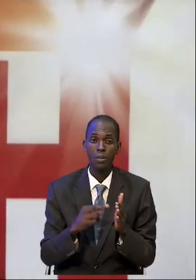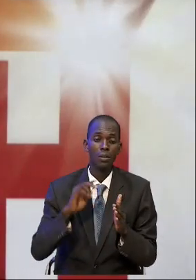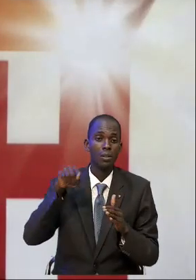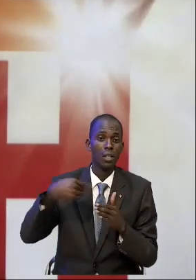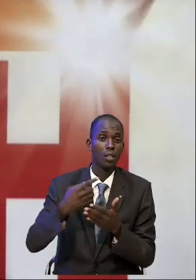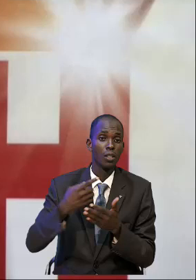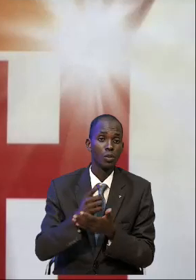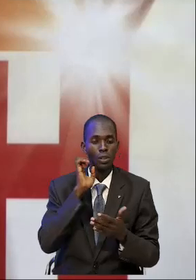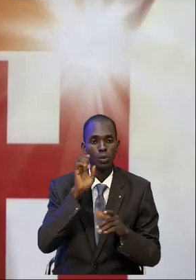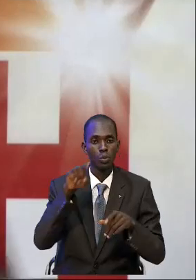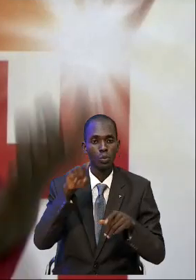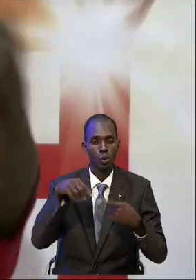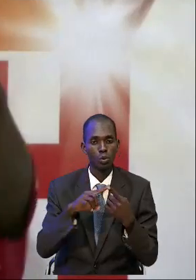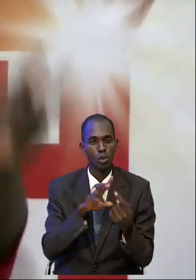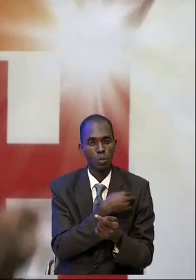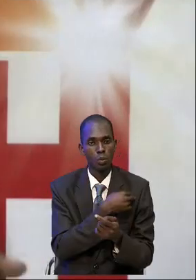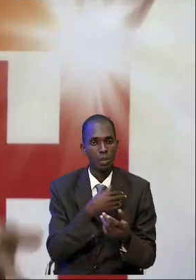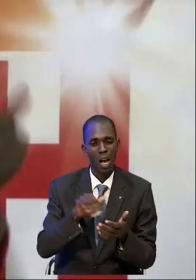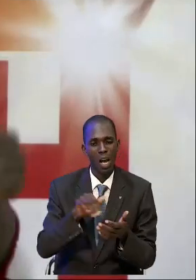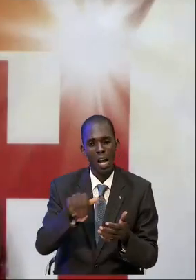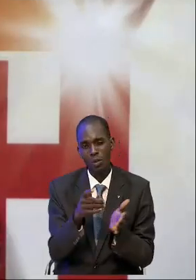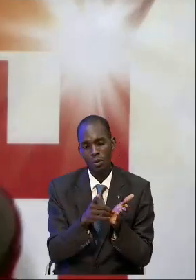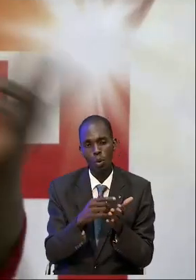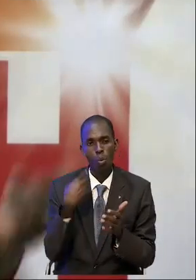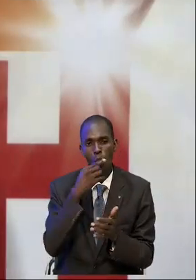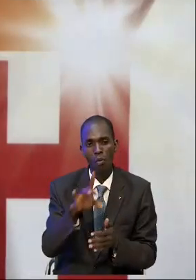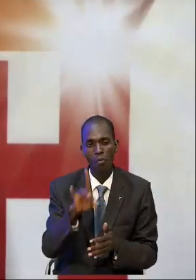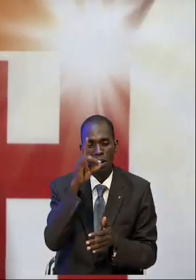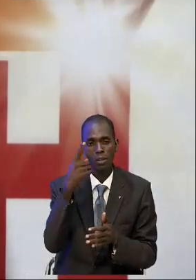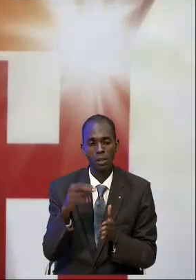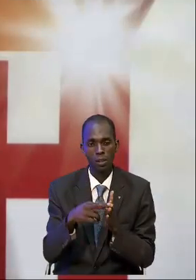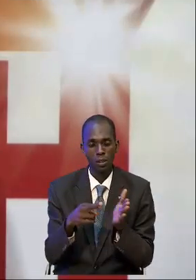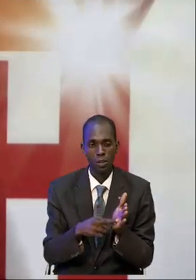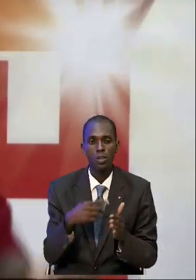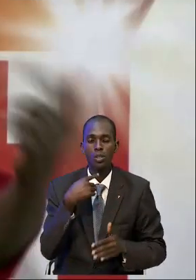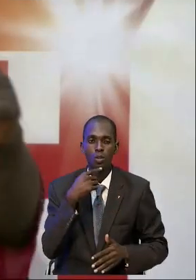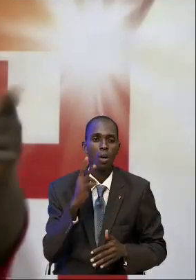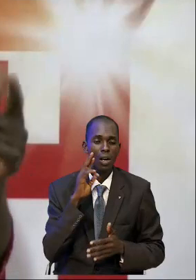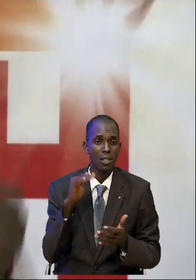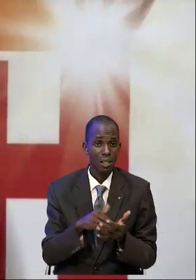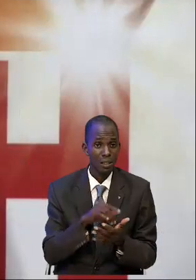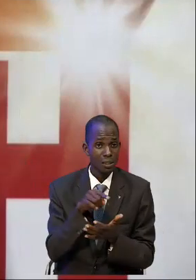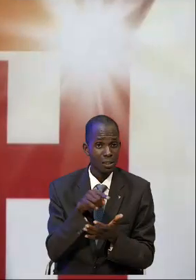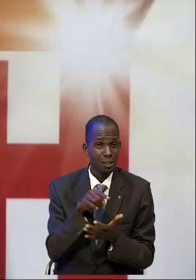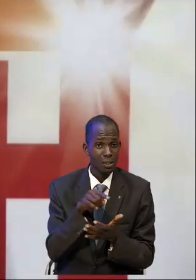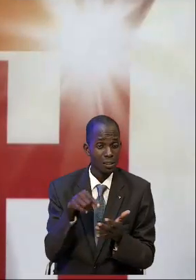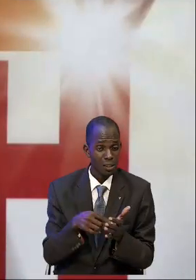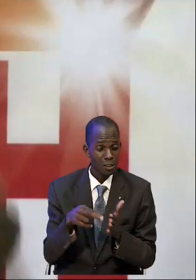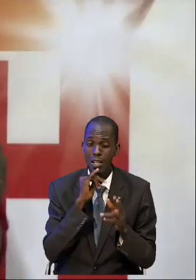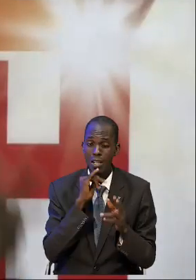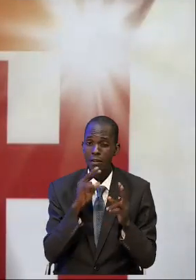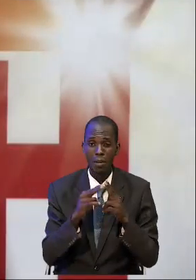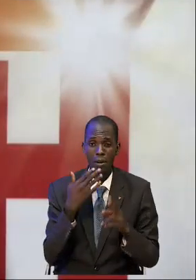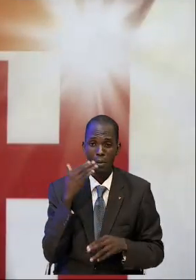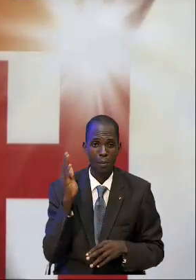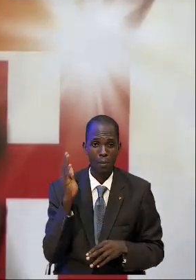result, the following week, I went for antenatal again. Another doctor that saw that result, the doctor